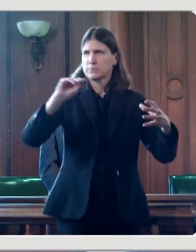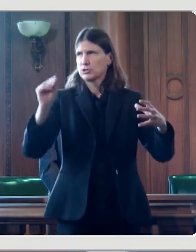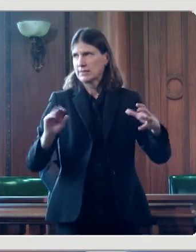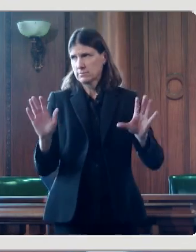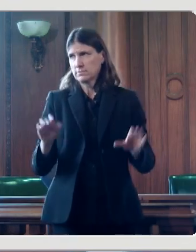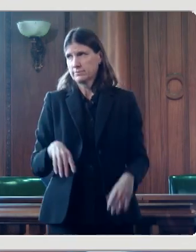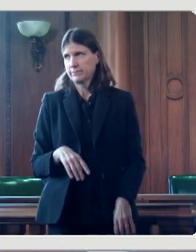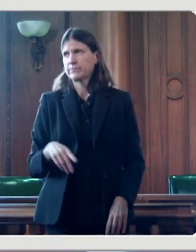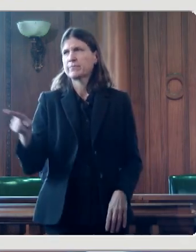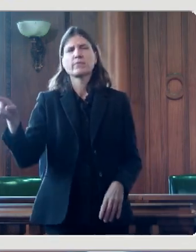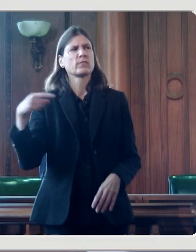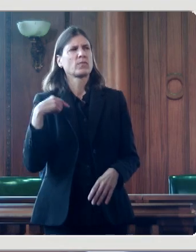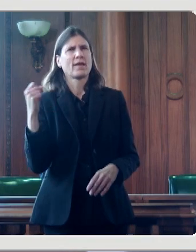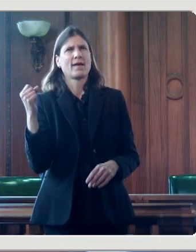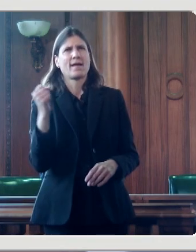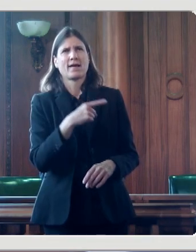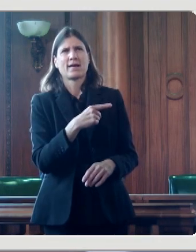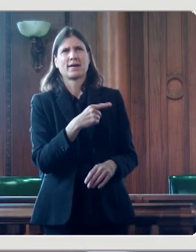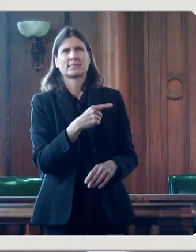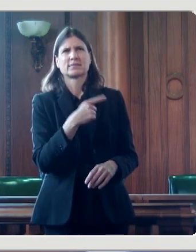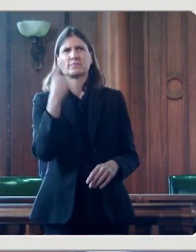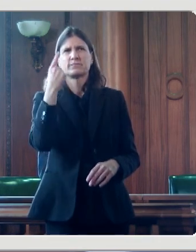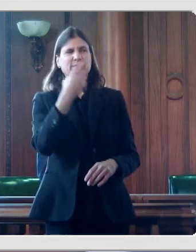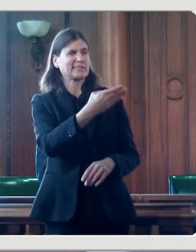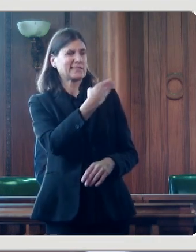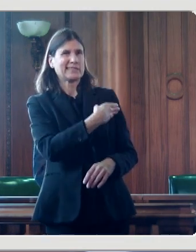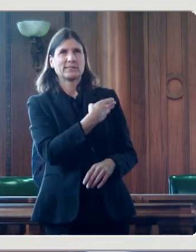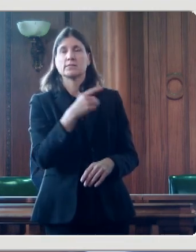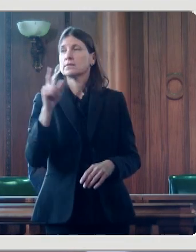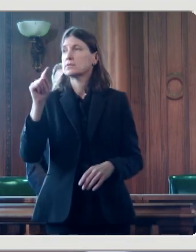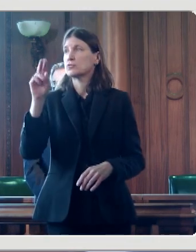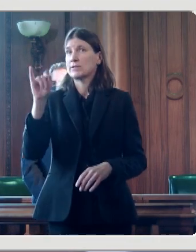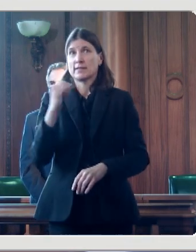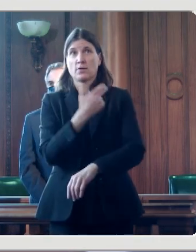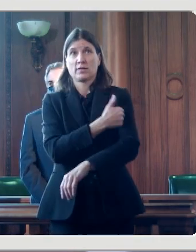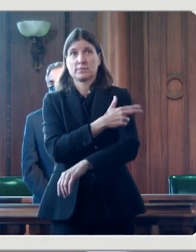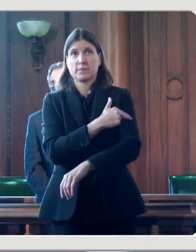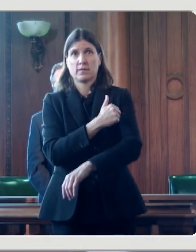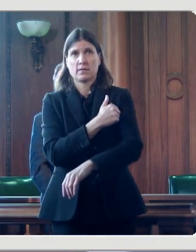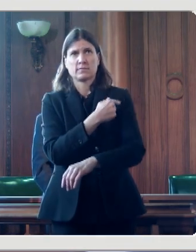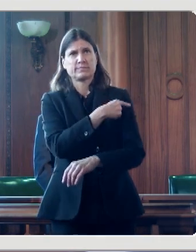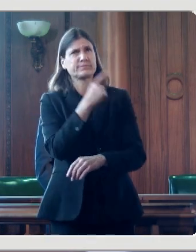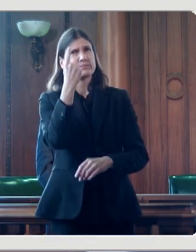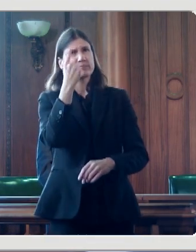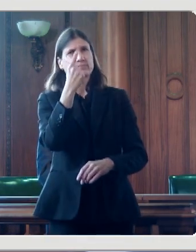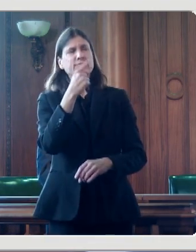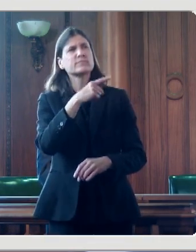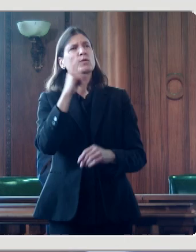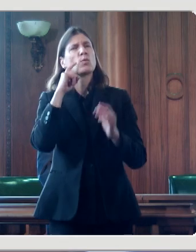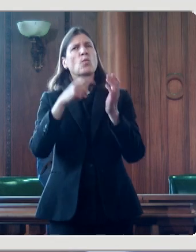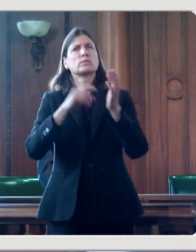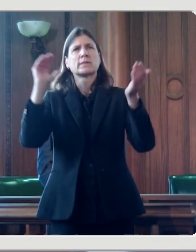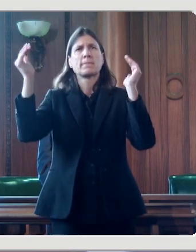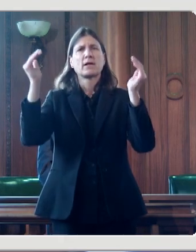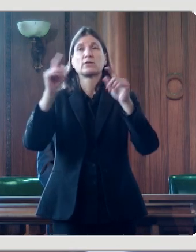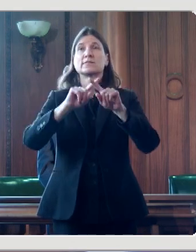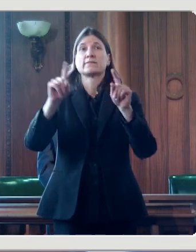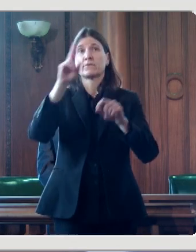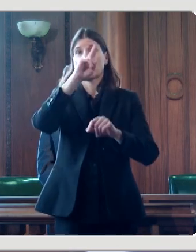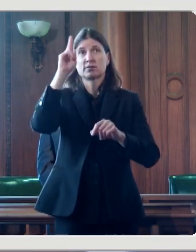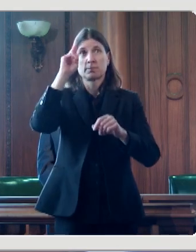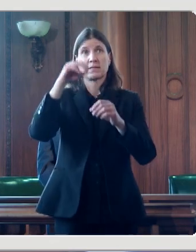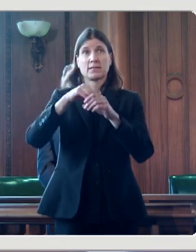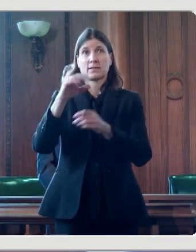facilities in Connecticut. I'm curious if you have any opinion about how the way you described it is that we're not as stressed out as they are in